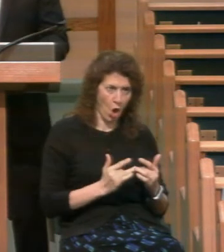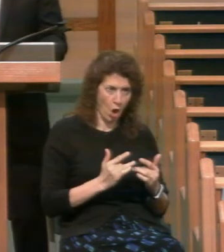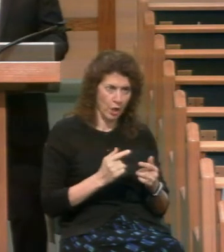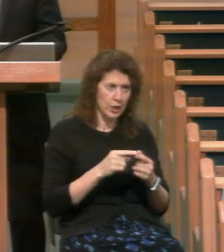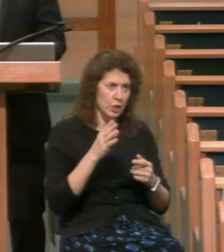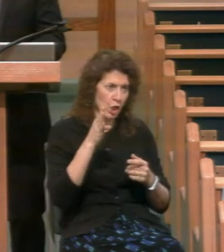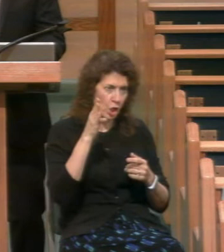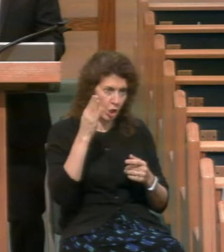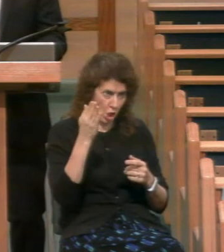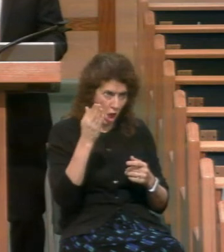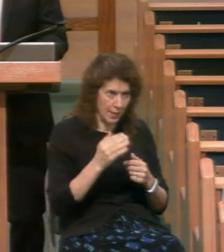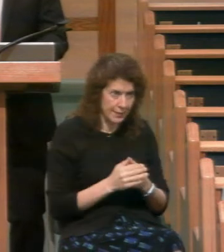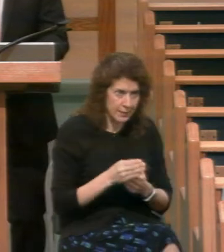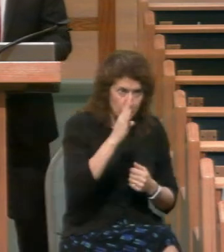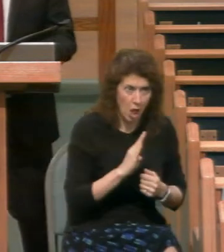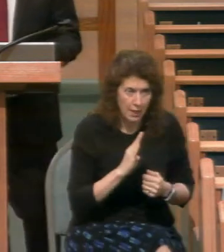when we look in the book of Ezra,